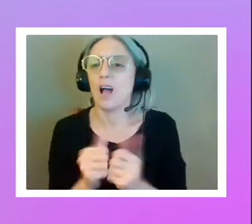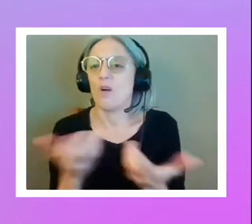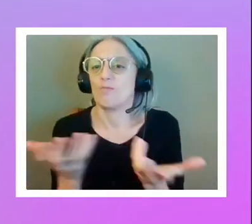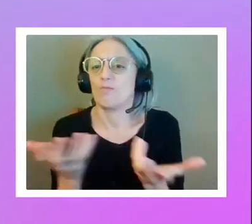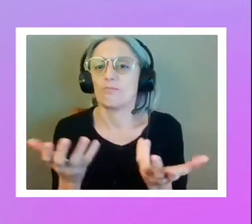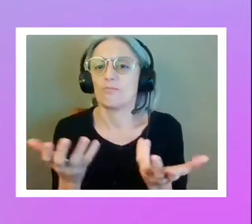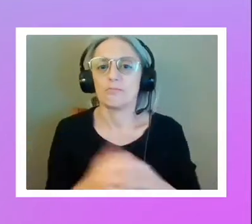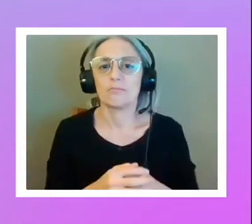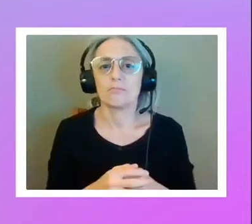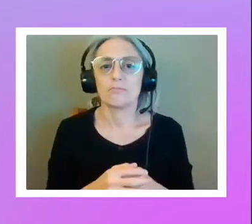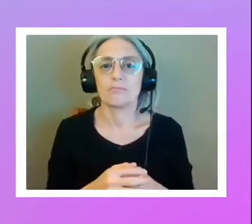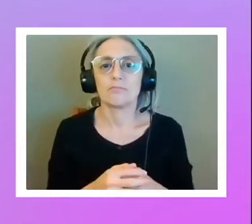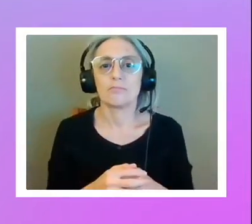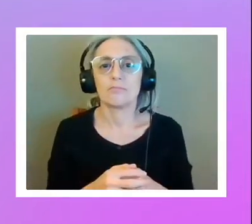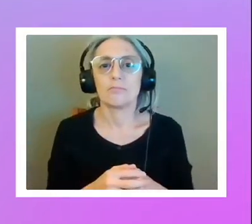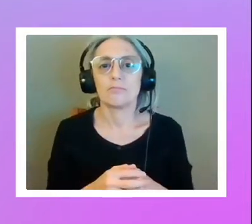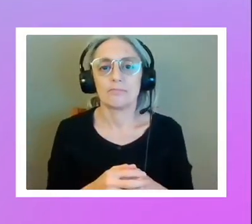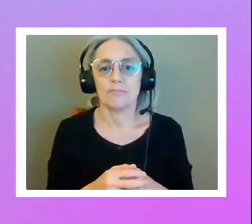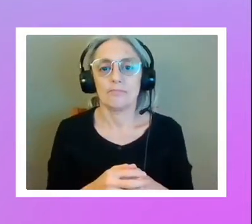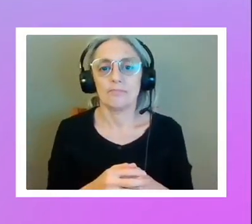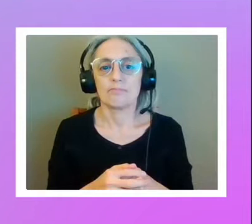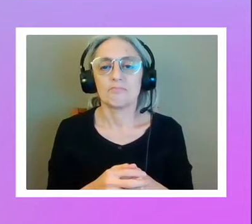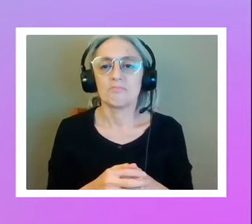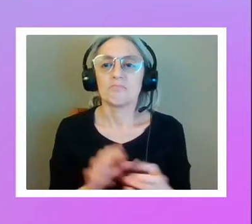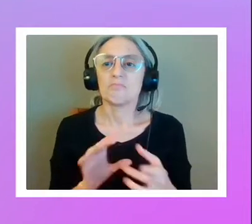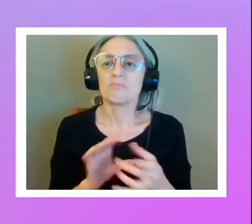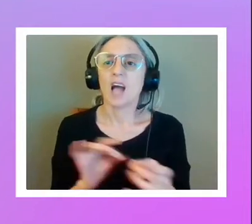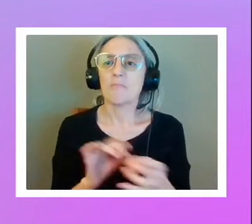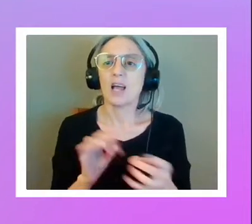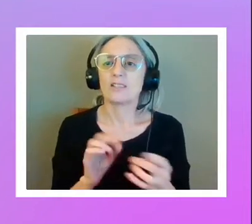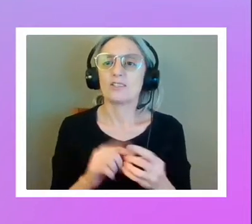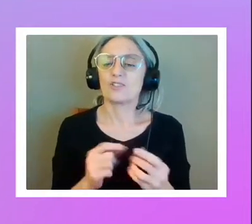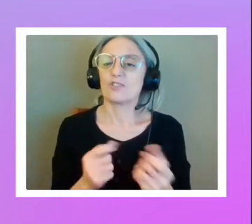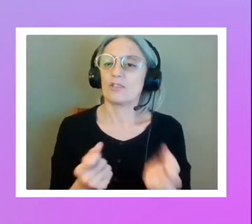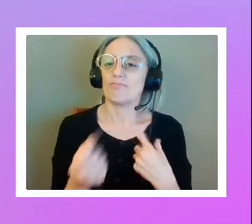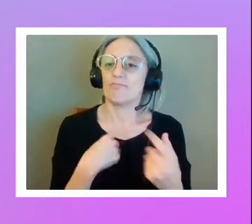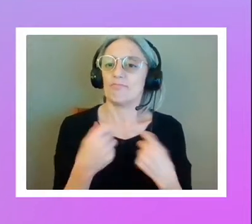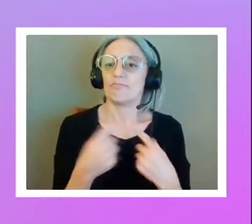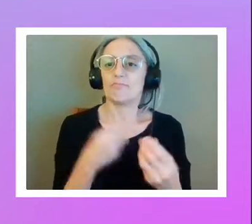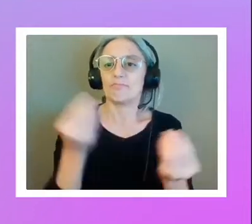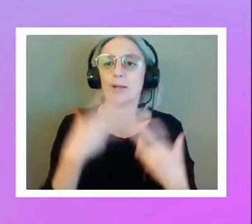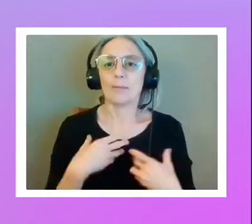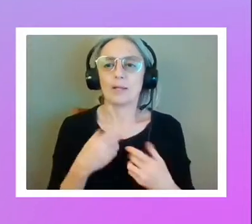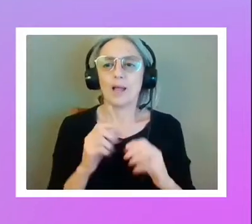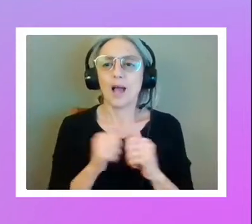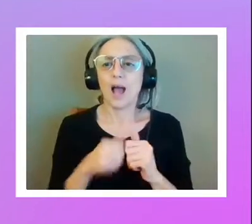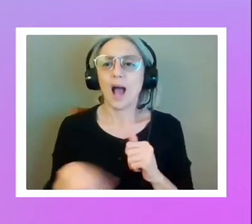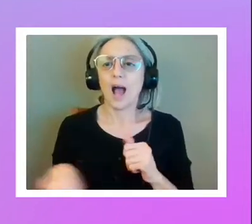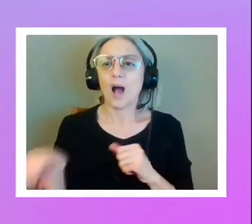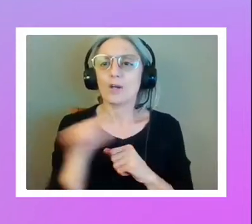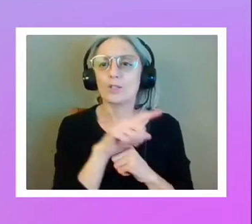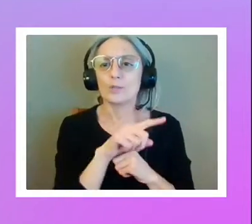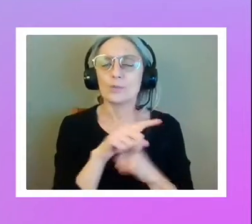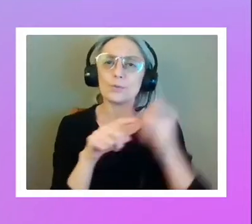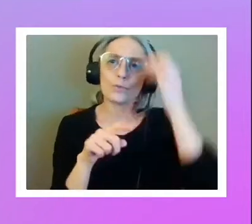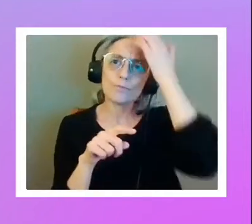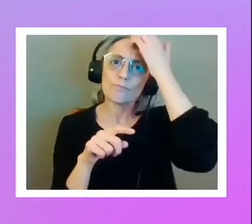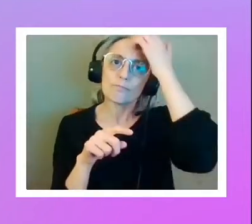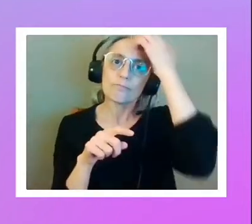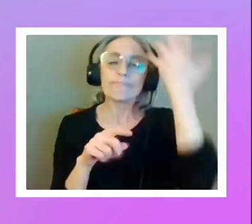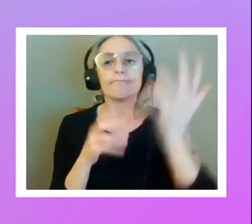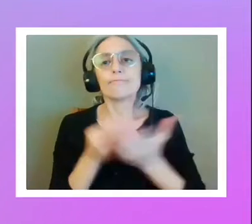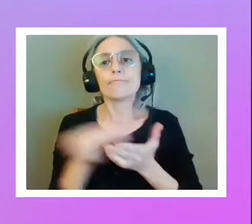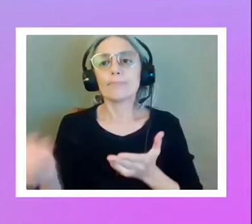Feel free to get back to me in the comments with what you did to still be able to give your family